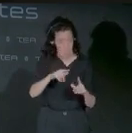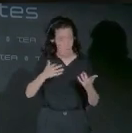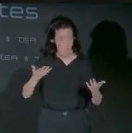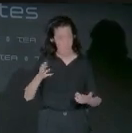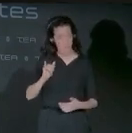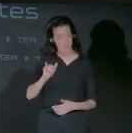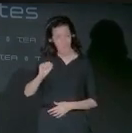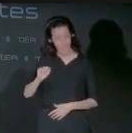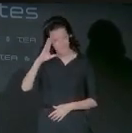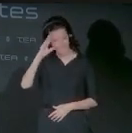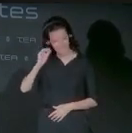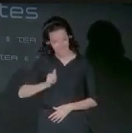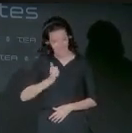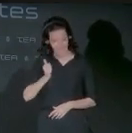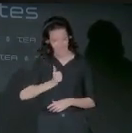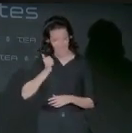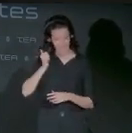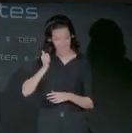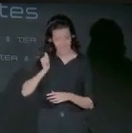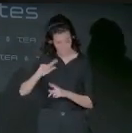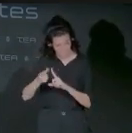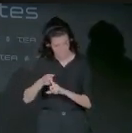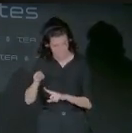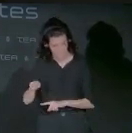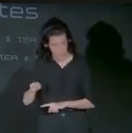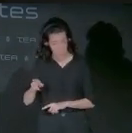which point do you think that governments should be